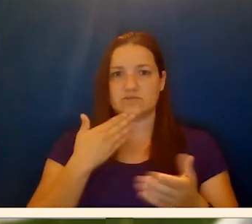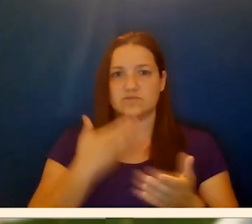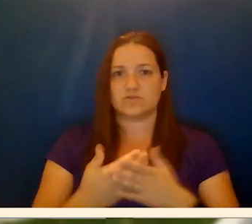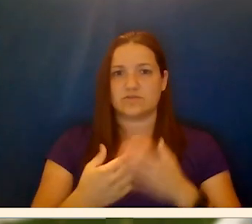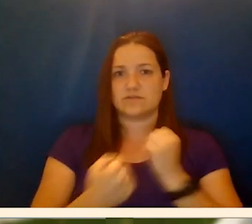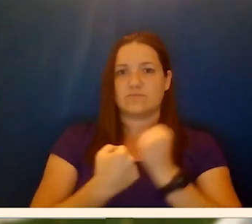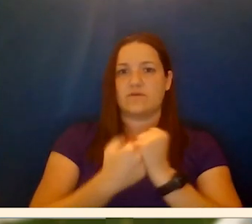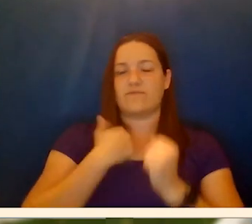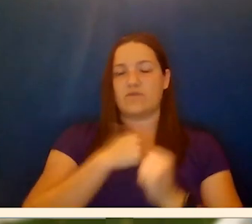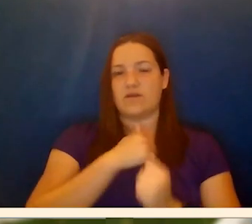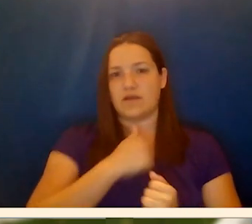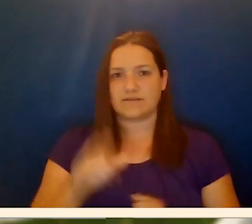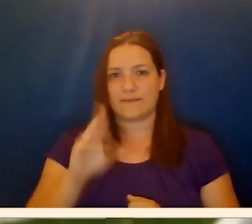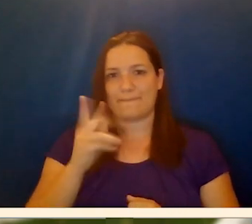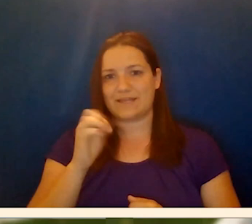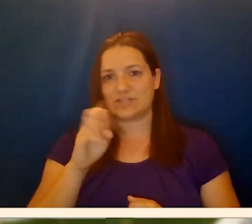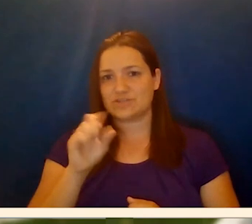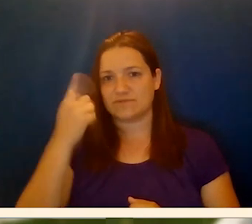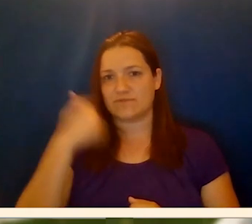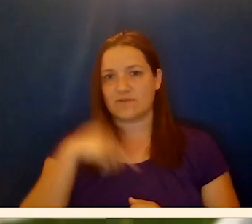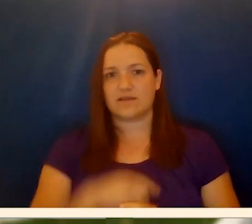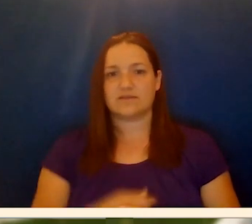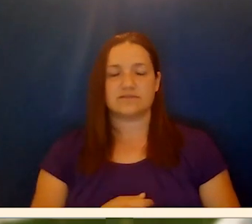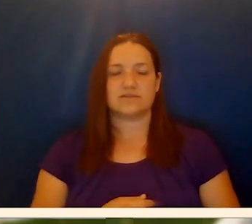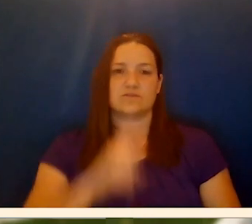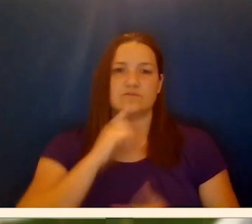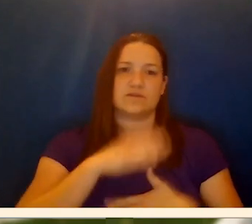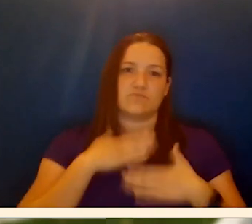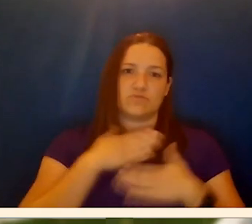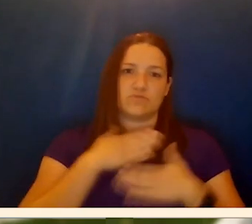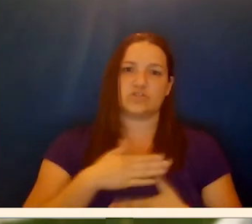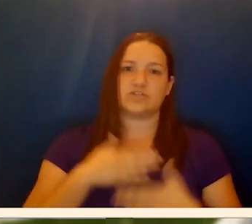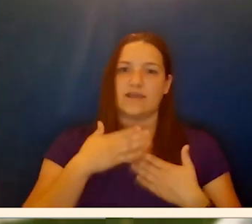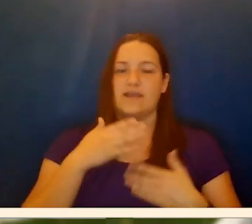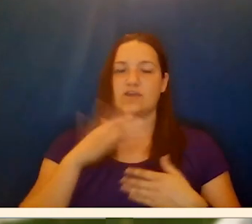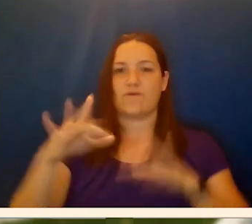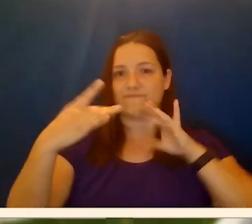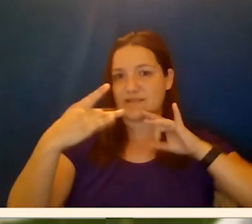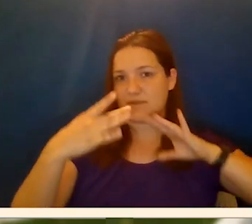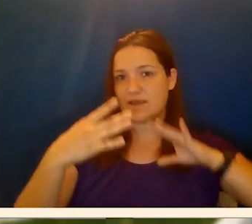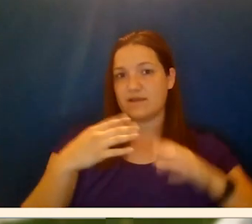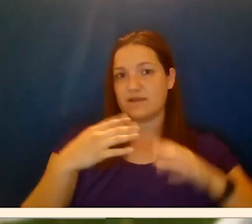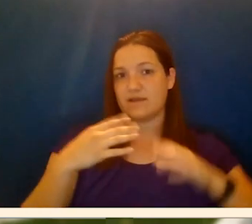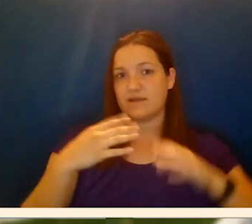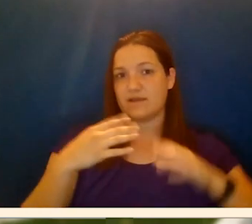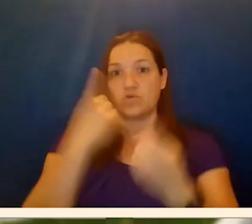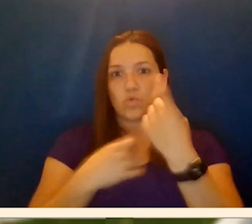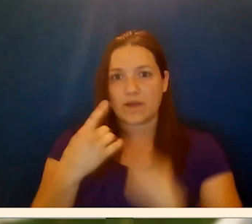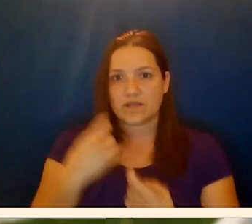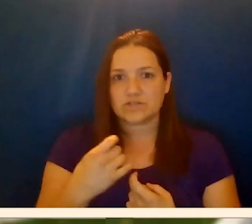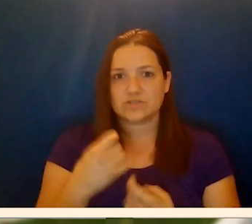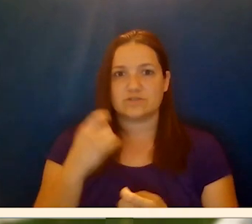and ambassadors out there. We really appreciate your feedback, and I love your questions, even the